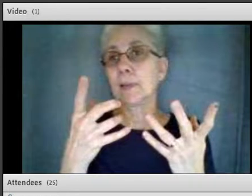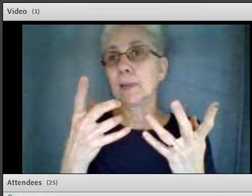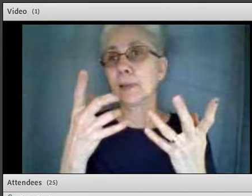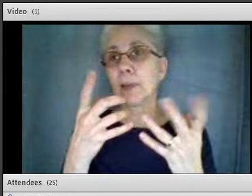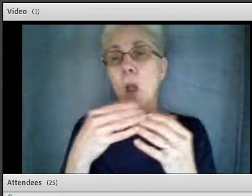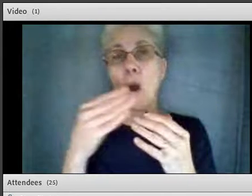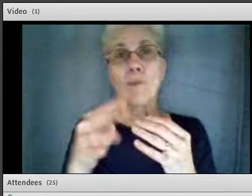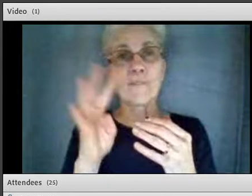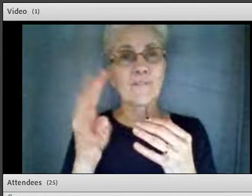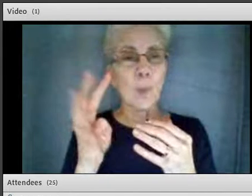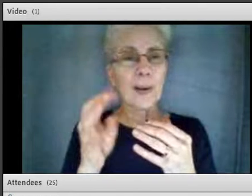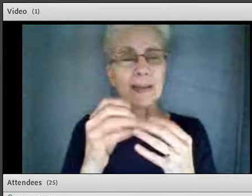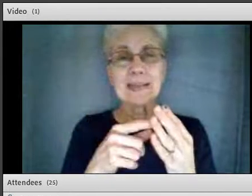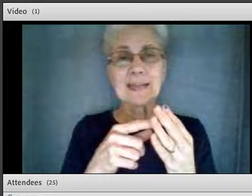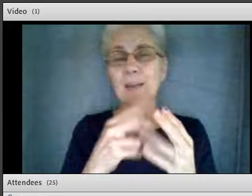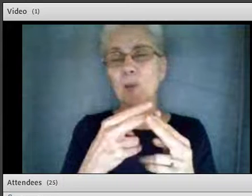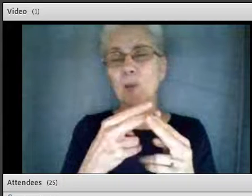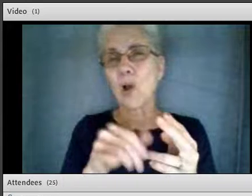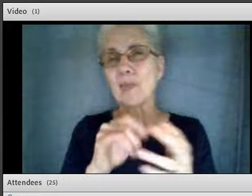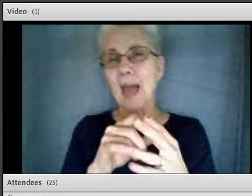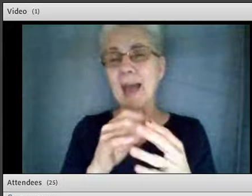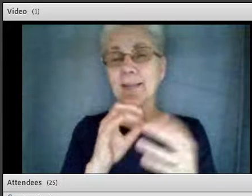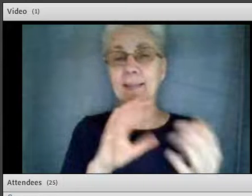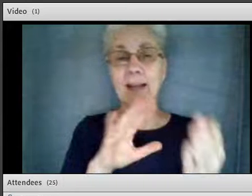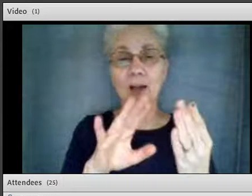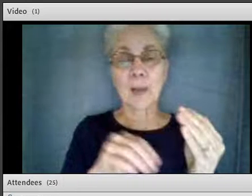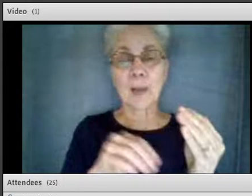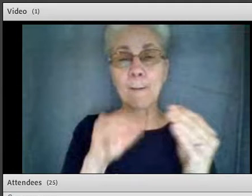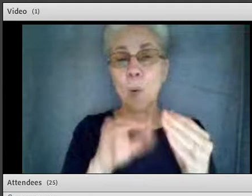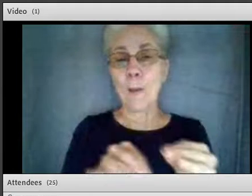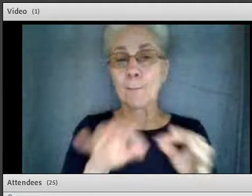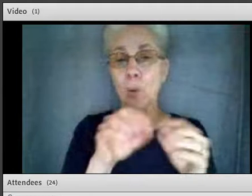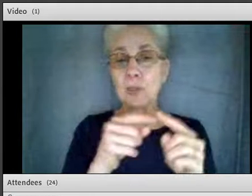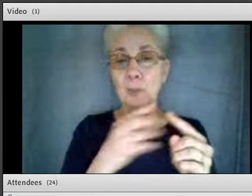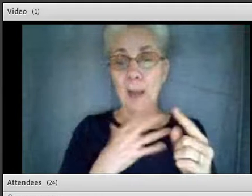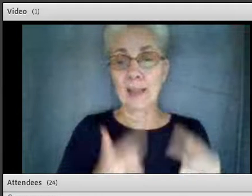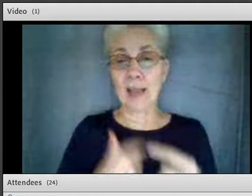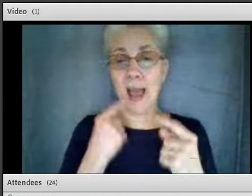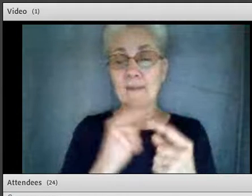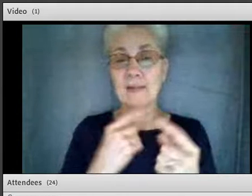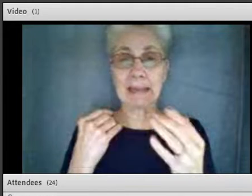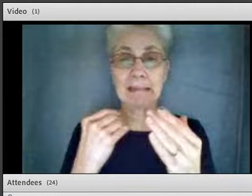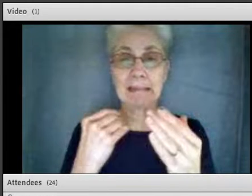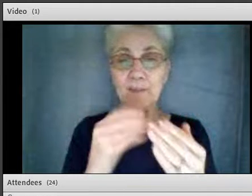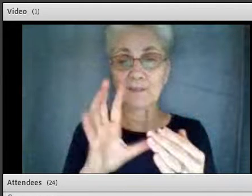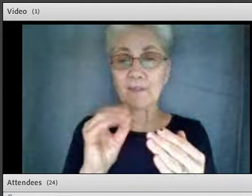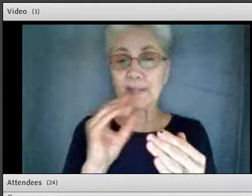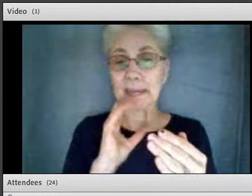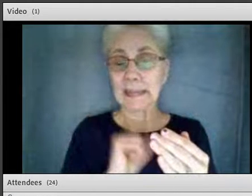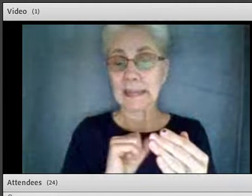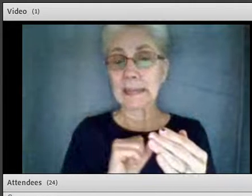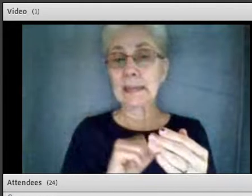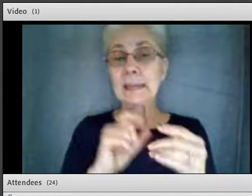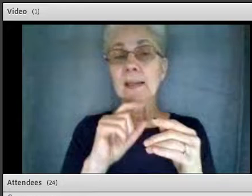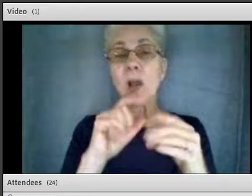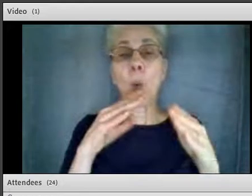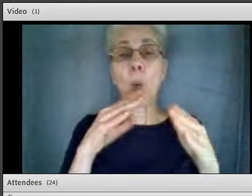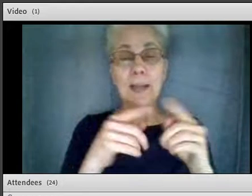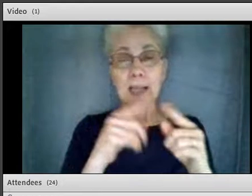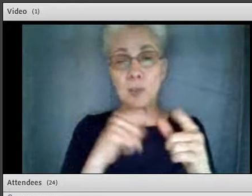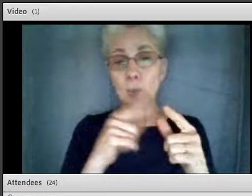find contrast is more and more important to my life as I edge towards 50. Wave AM, you can either do a browser plugin, or you can